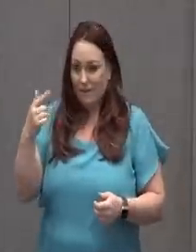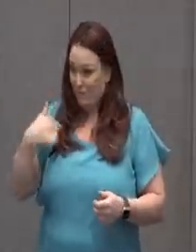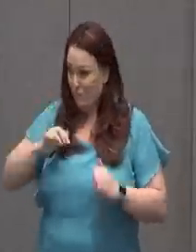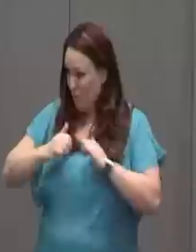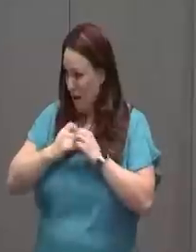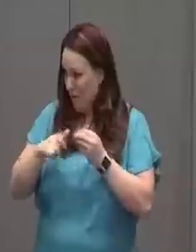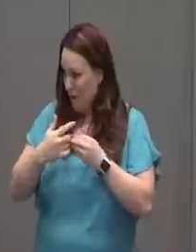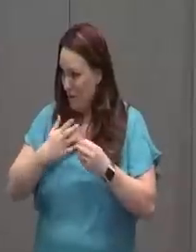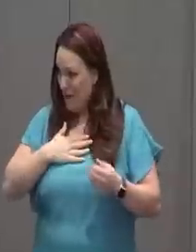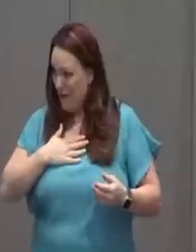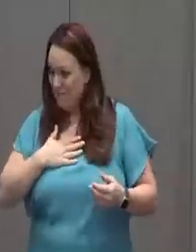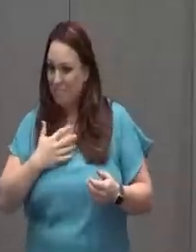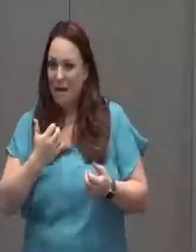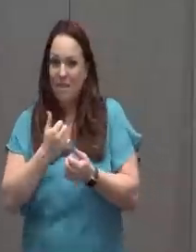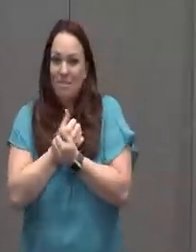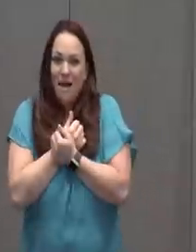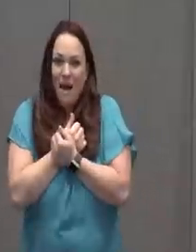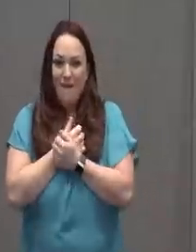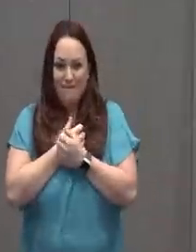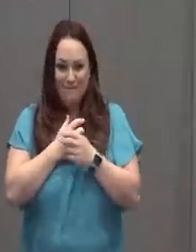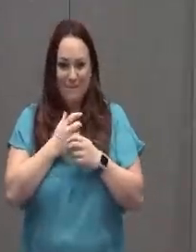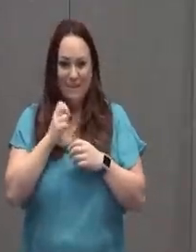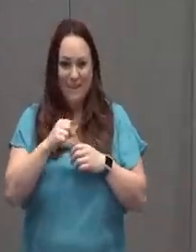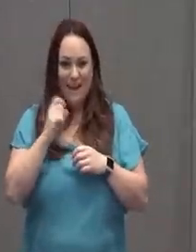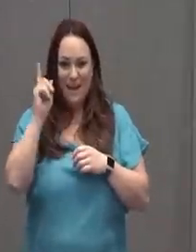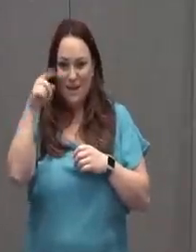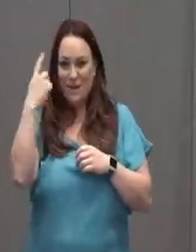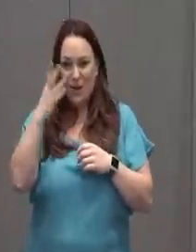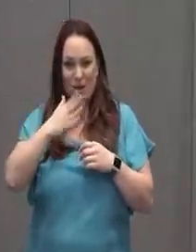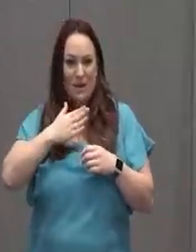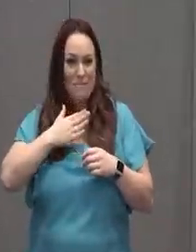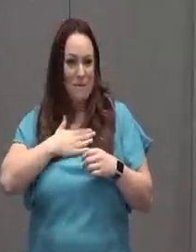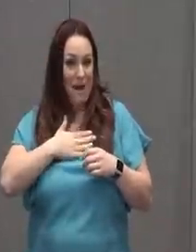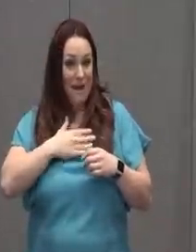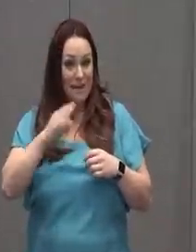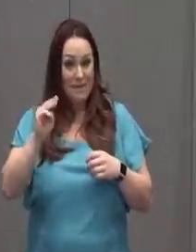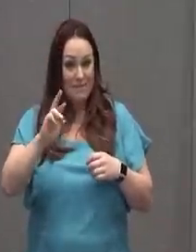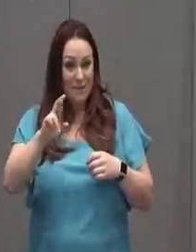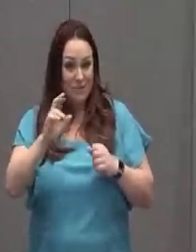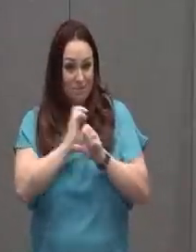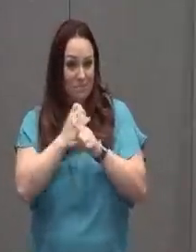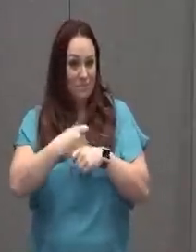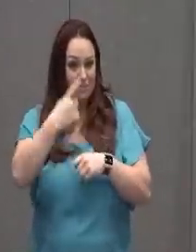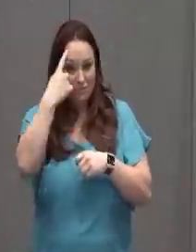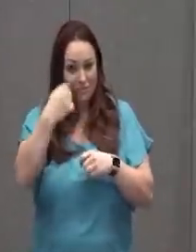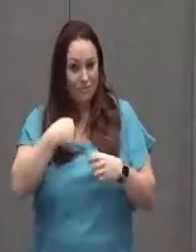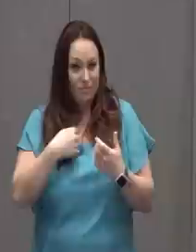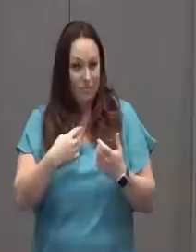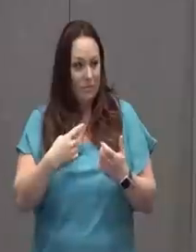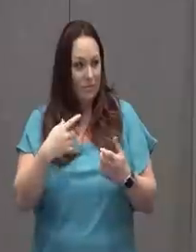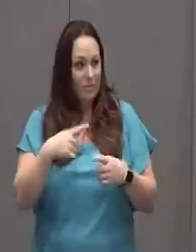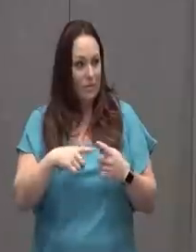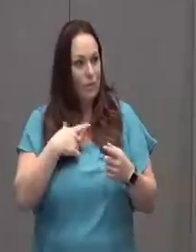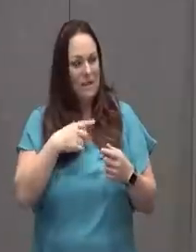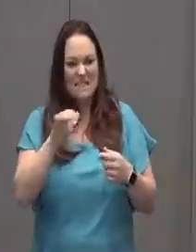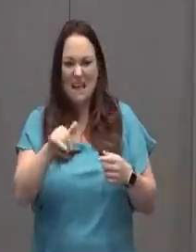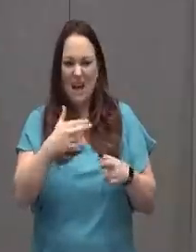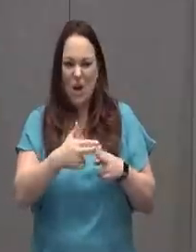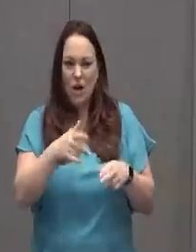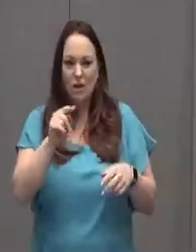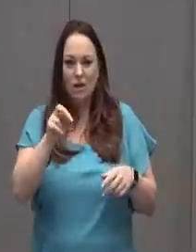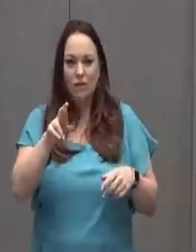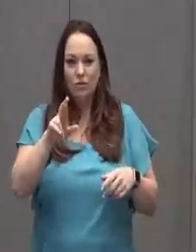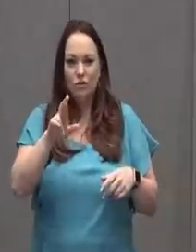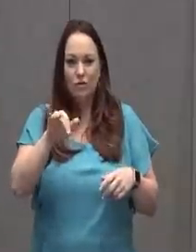Yeah, yeah. Look at mine. It's very cool. Mr. R made it for me. I think those are like, what, are they the tri-fold hats?